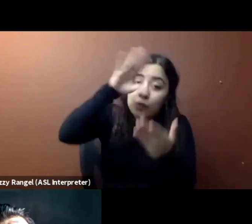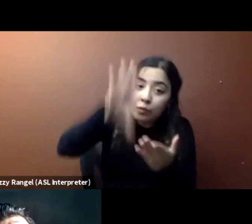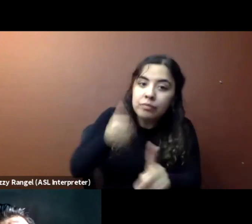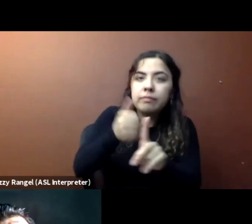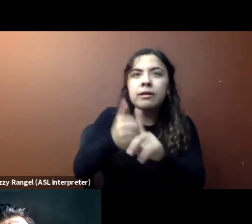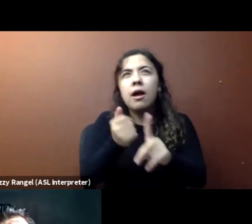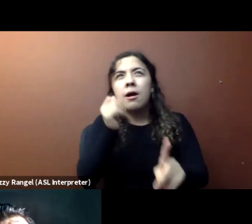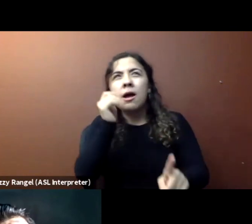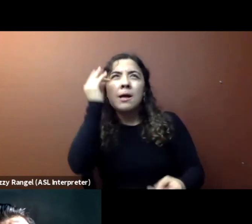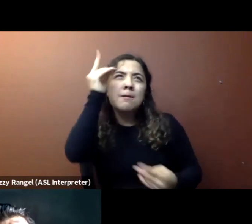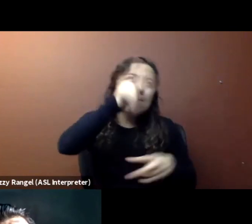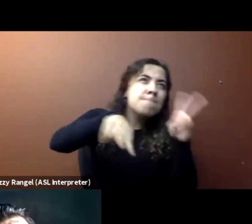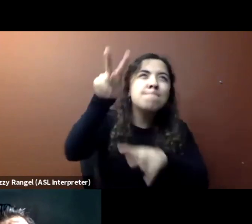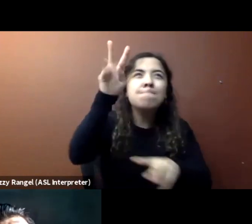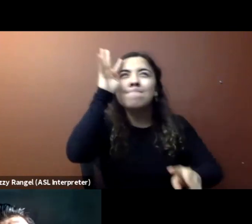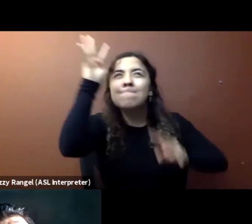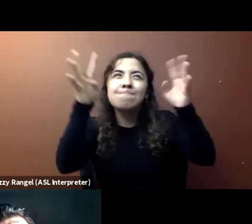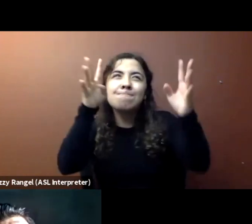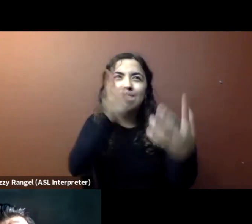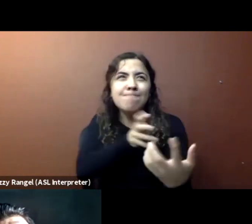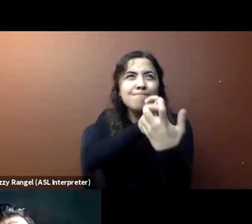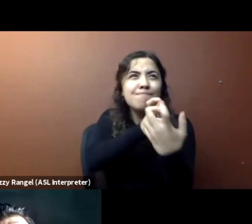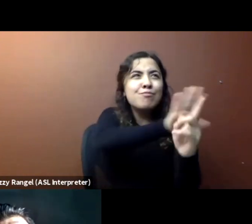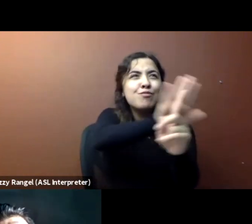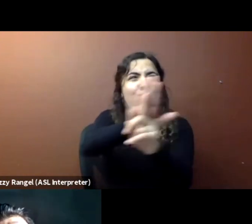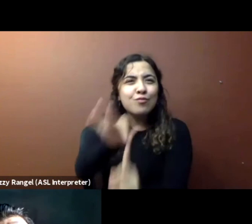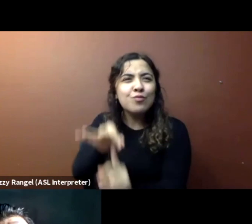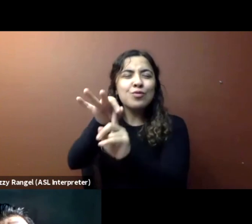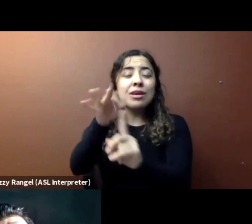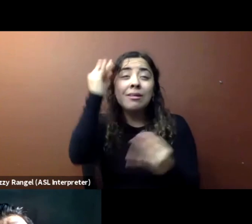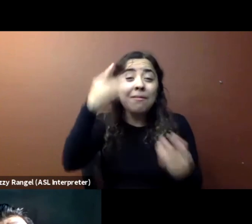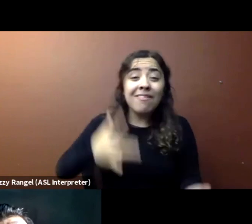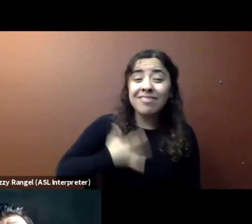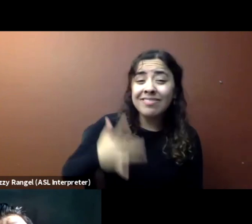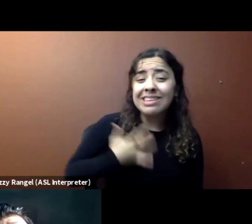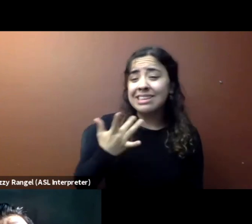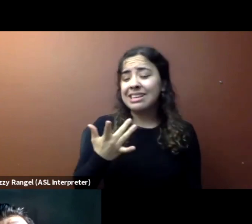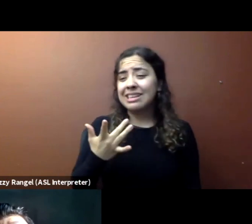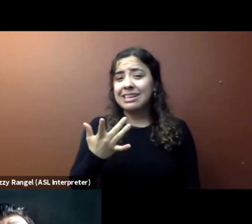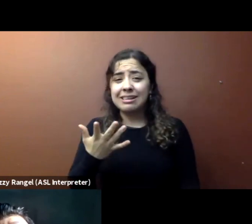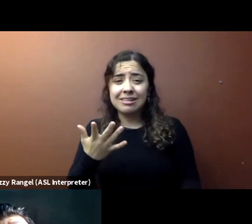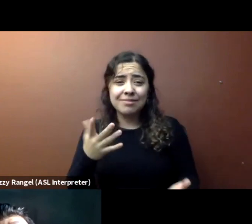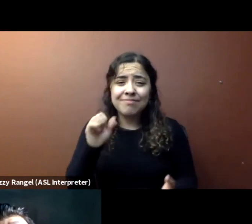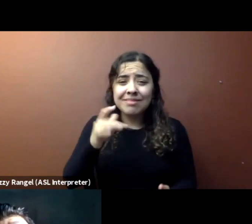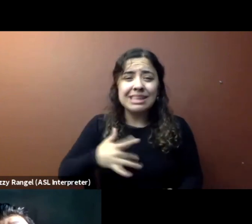and senses and, you know, metaphor and simile and like playfulness